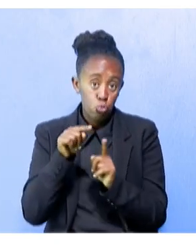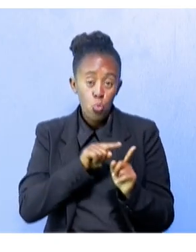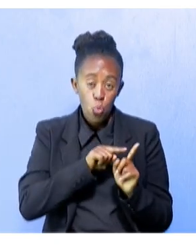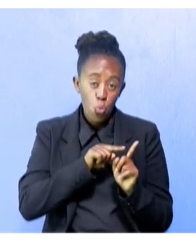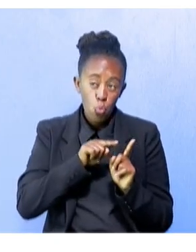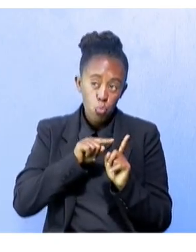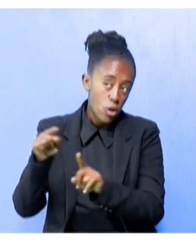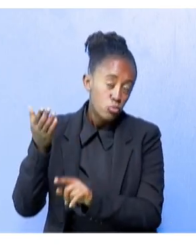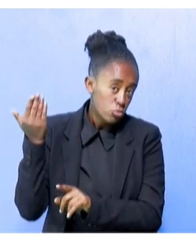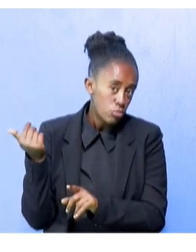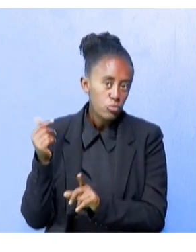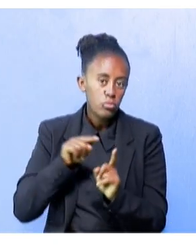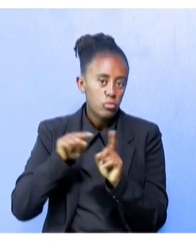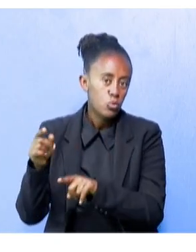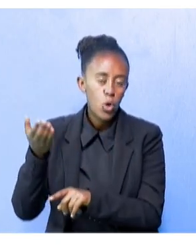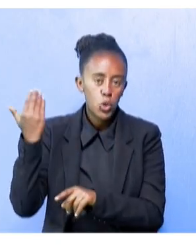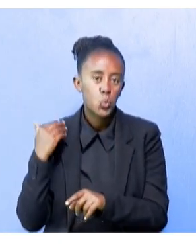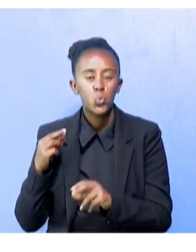stadium